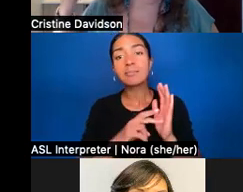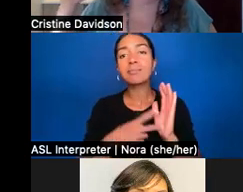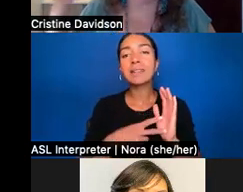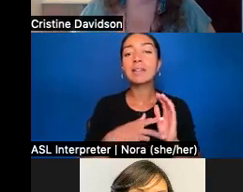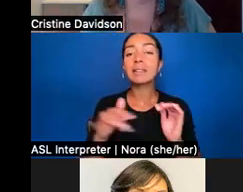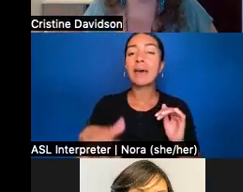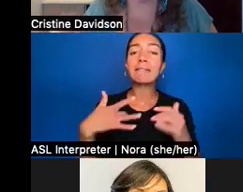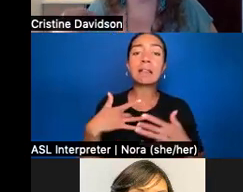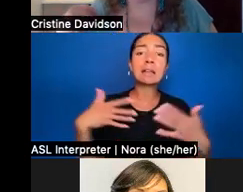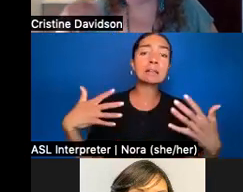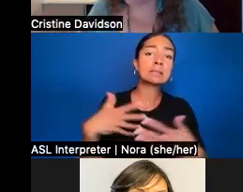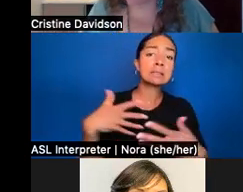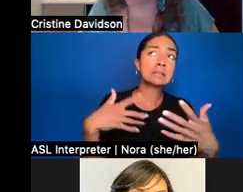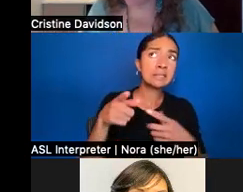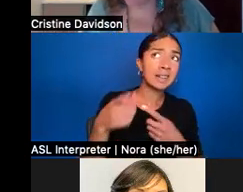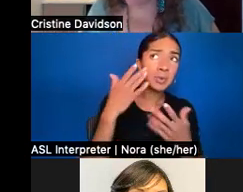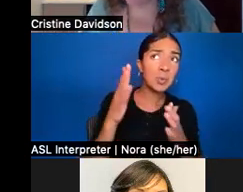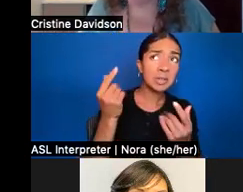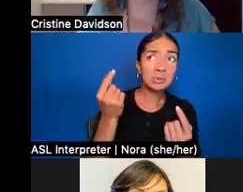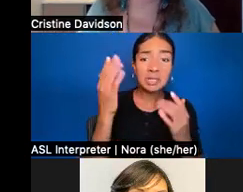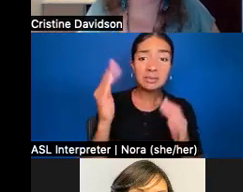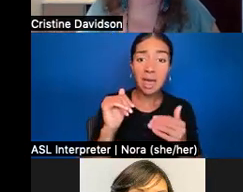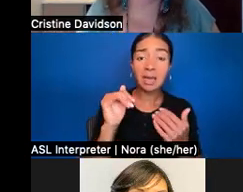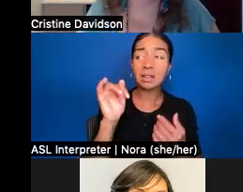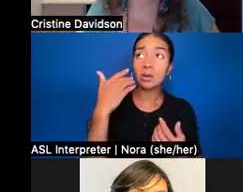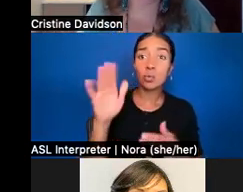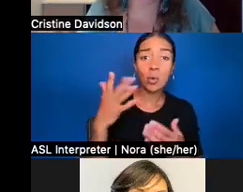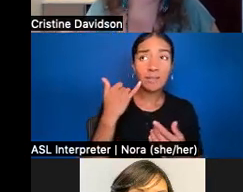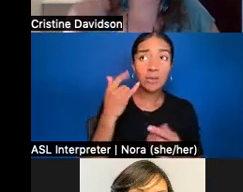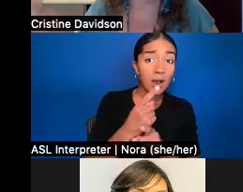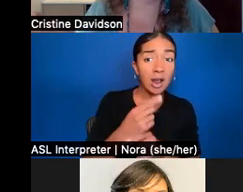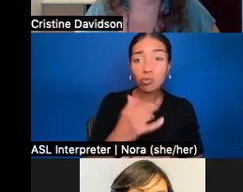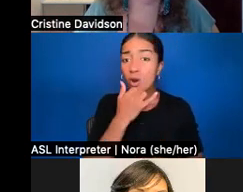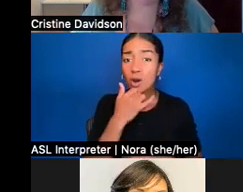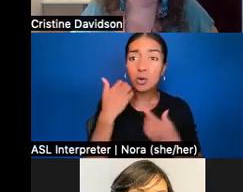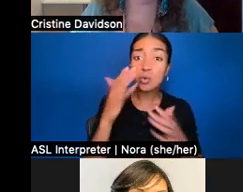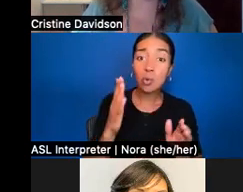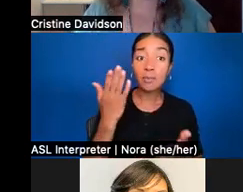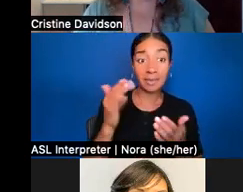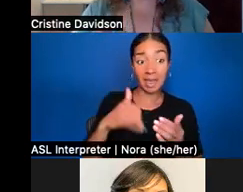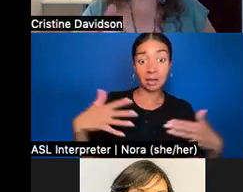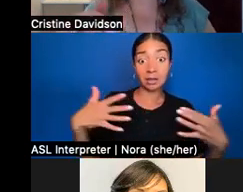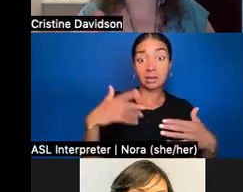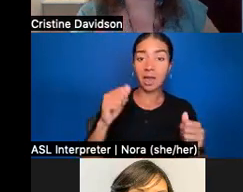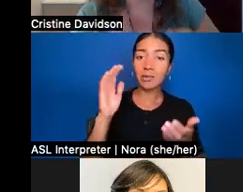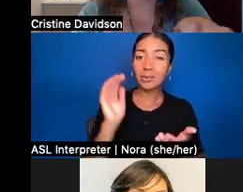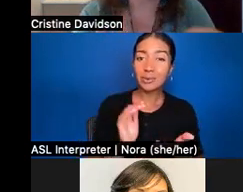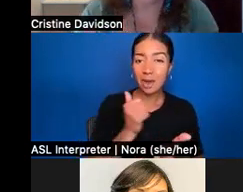unknown, that anxiety about if it's the right thing or isn't. Just talk it through, right?